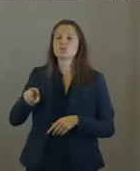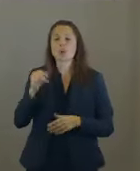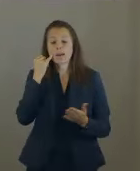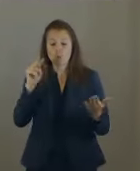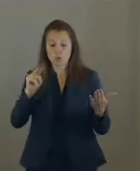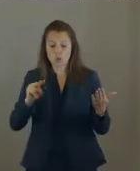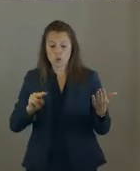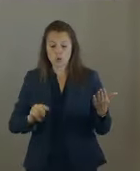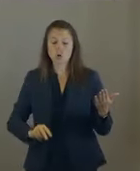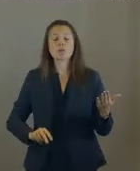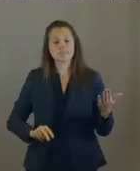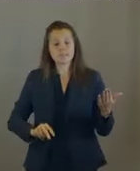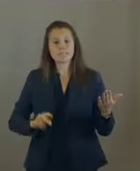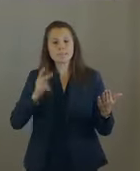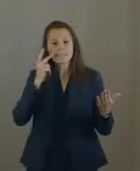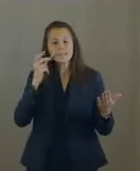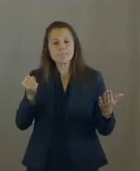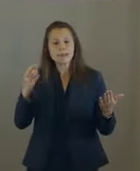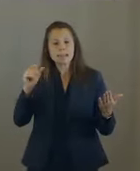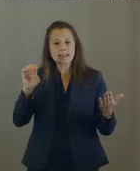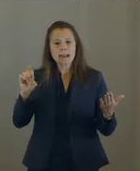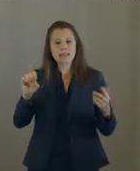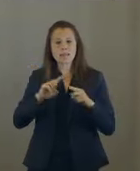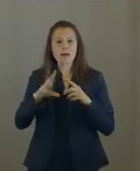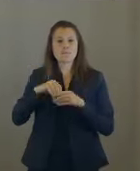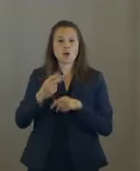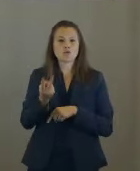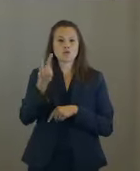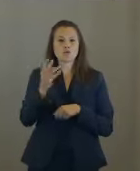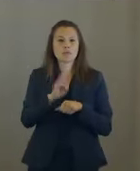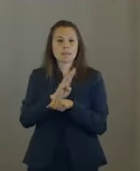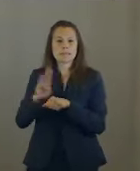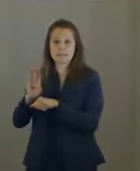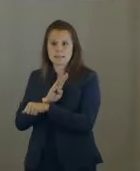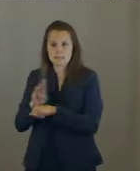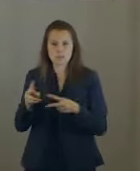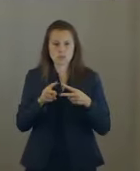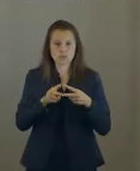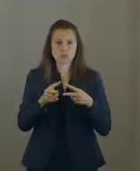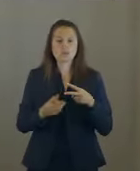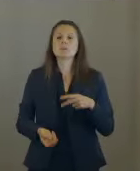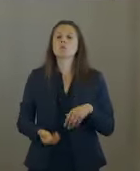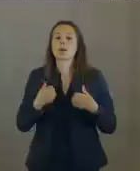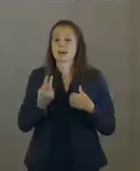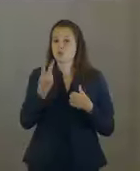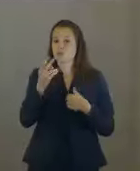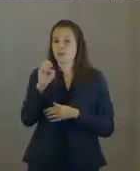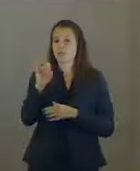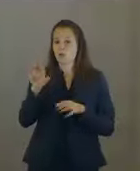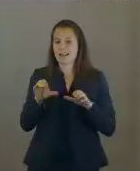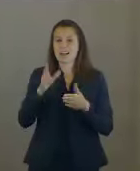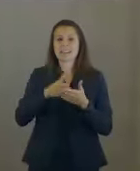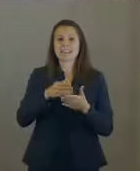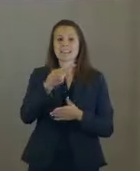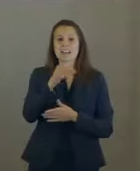at those, you'll see that they are actually a number of cases, but involve two employers. So we have two enforcement actions against